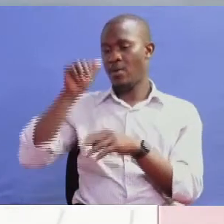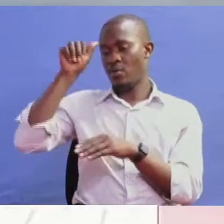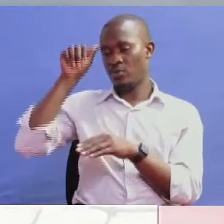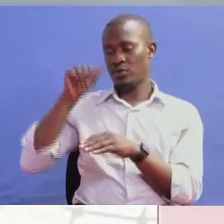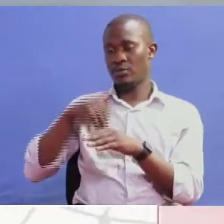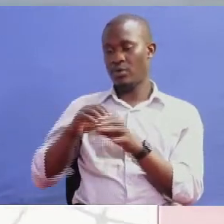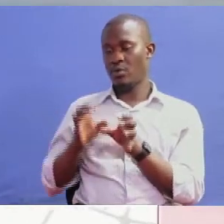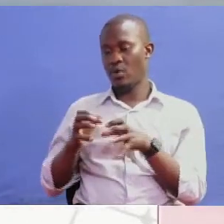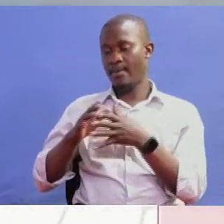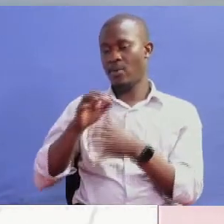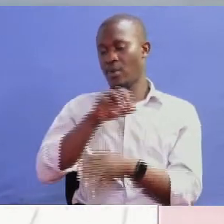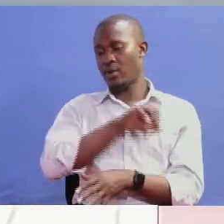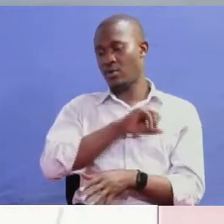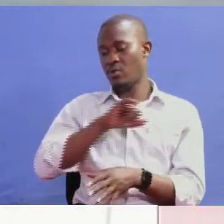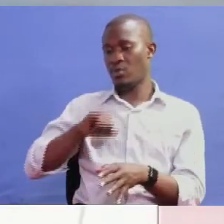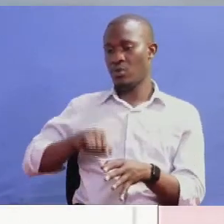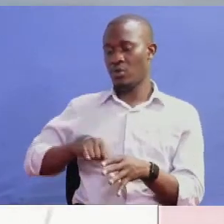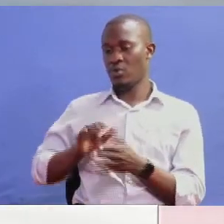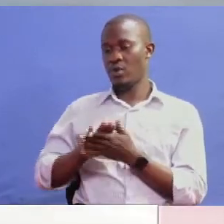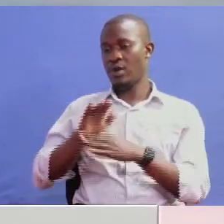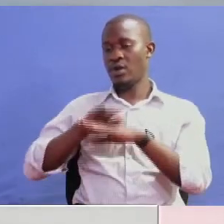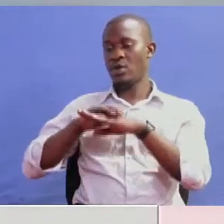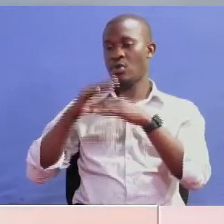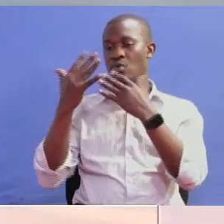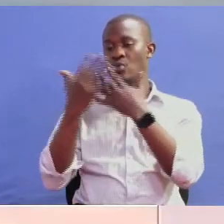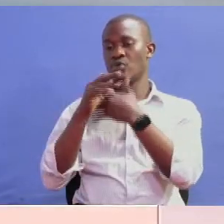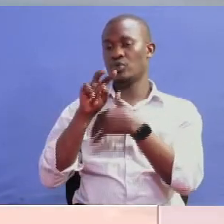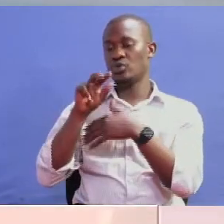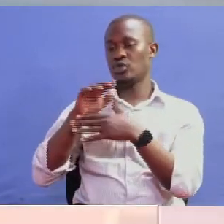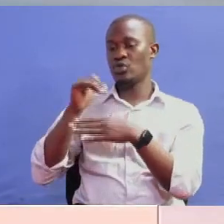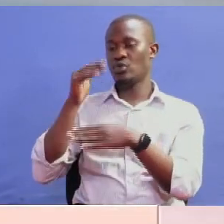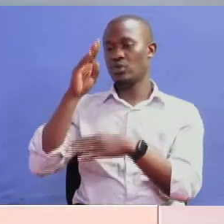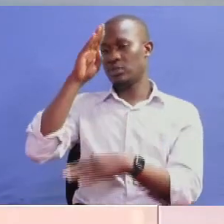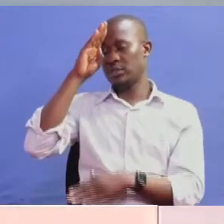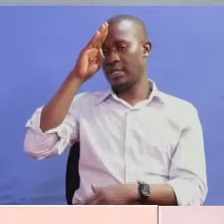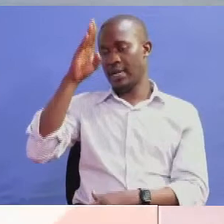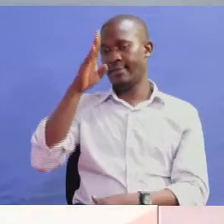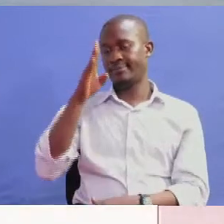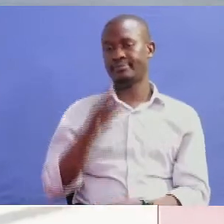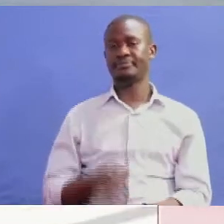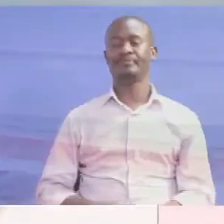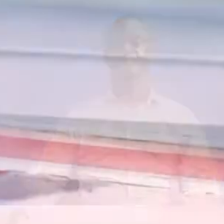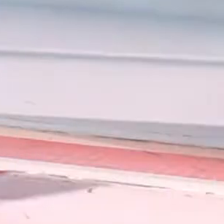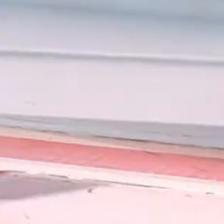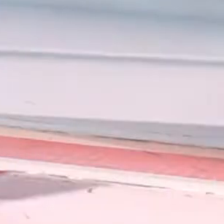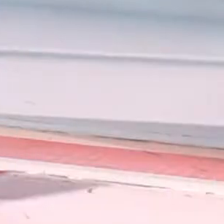Odid. I'm in the company of Sami Okello. Have a good night and see you on Sunday, inshallah.